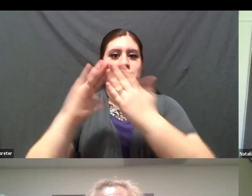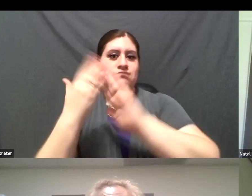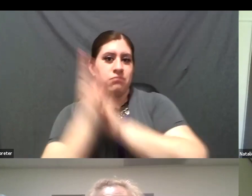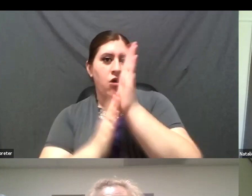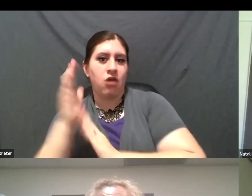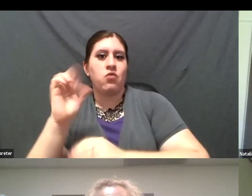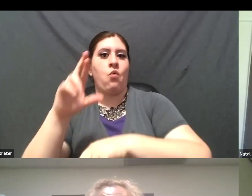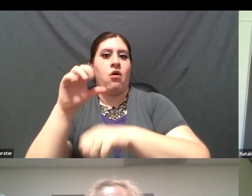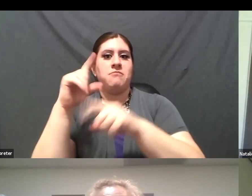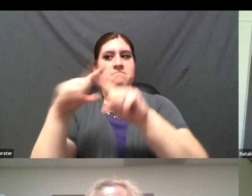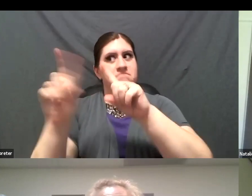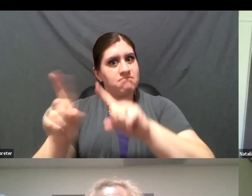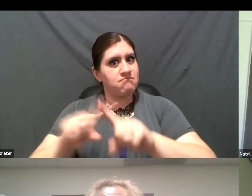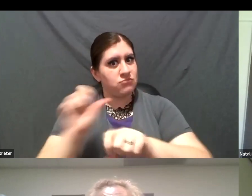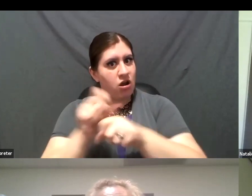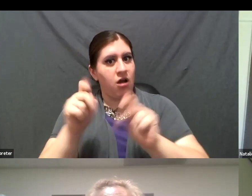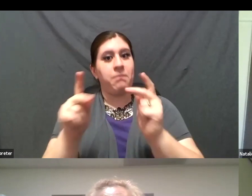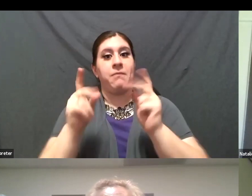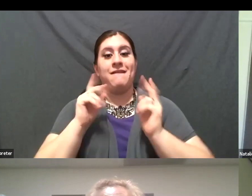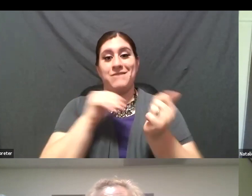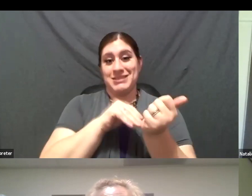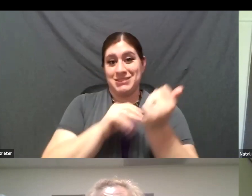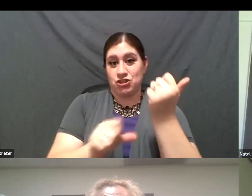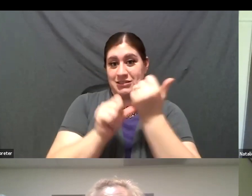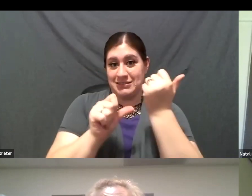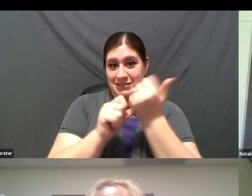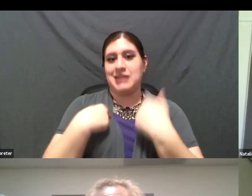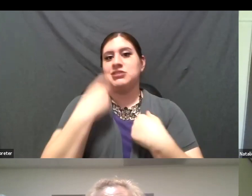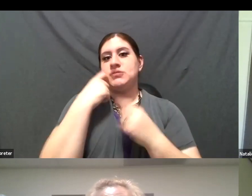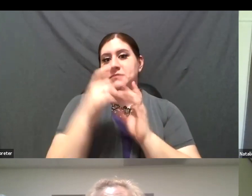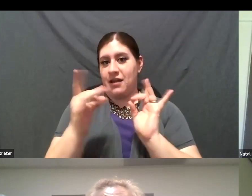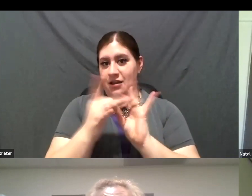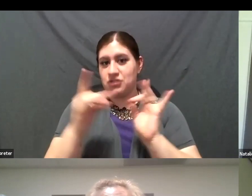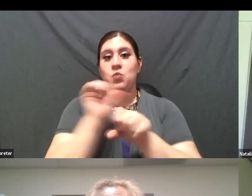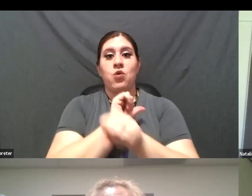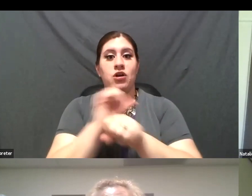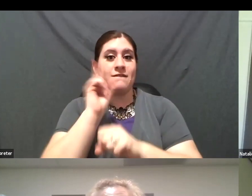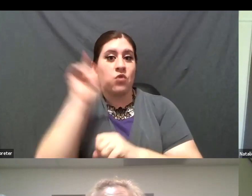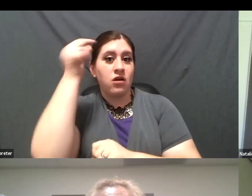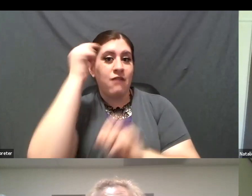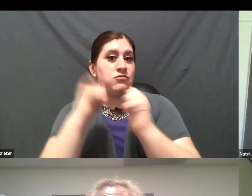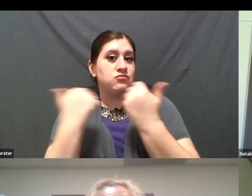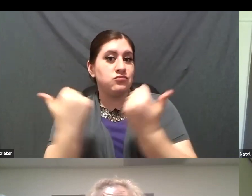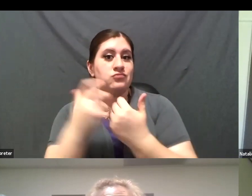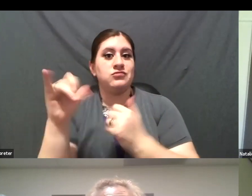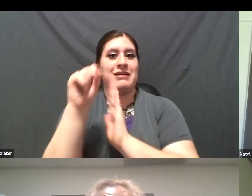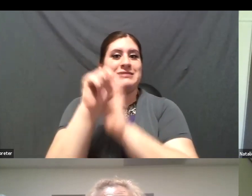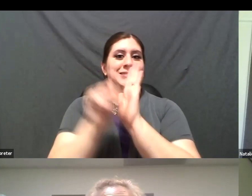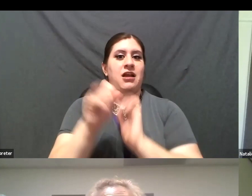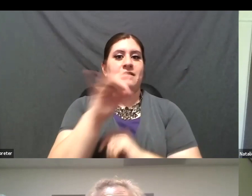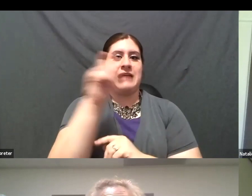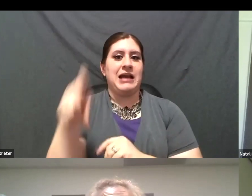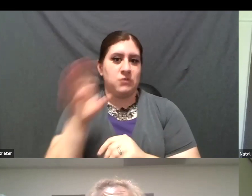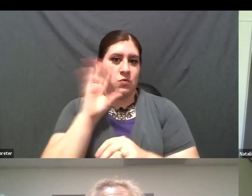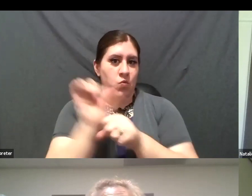job possibilities. Physician's assistants, as I just mentioned, working for governmental agencies like the state of Texas, for